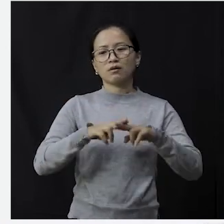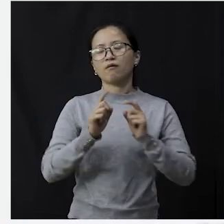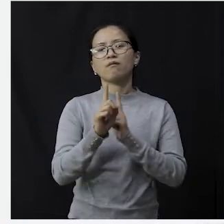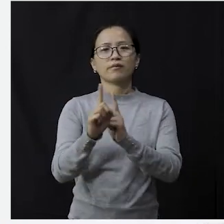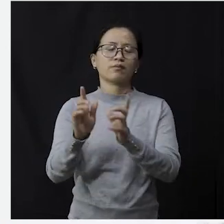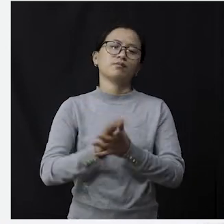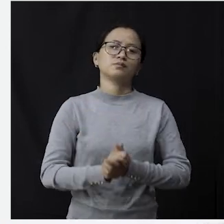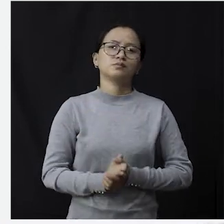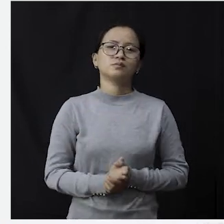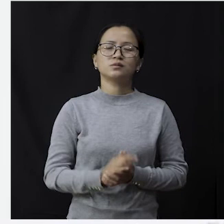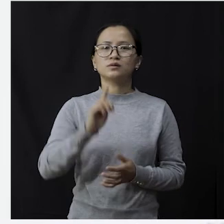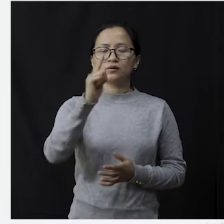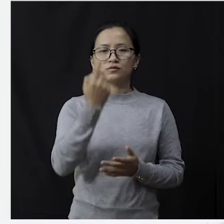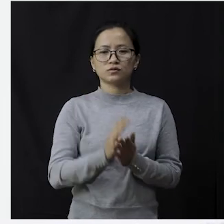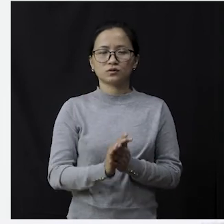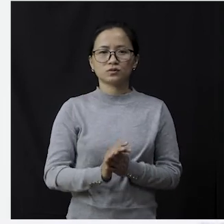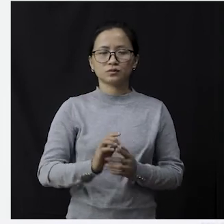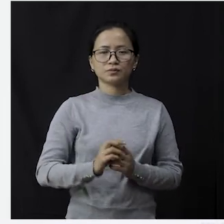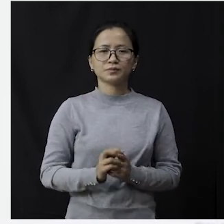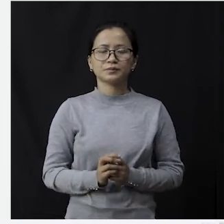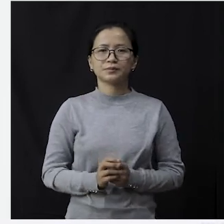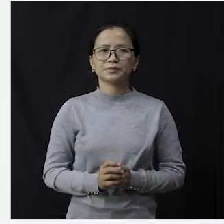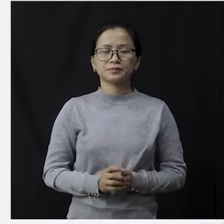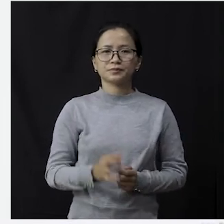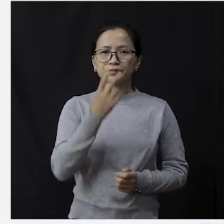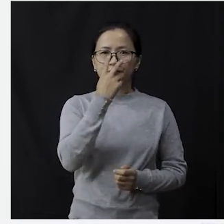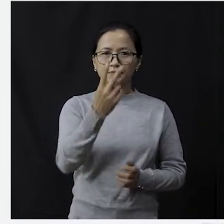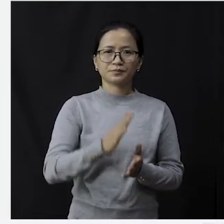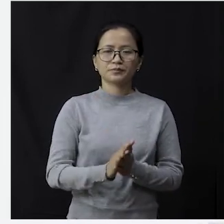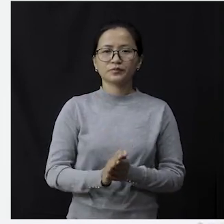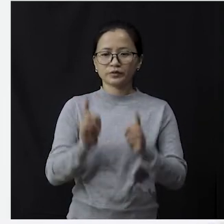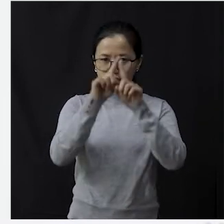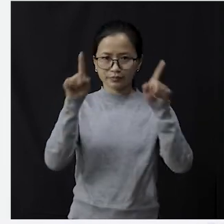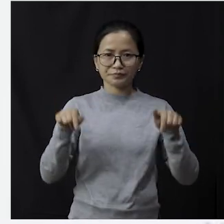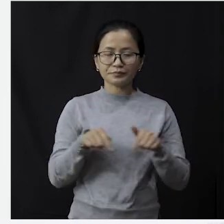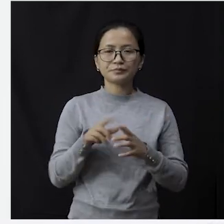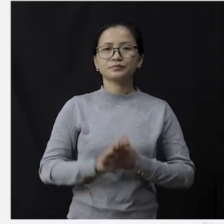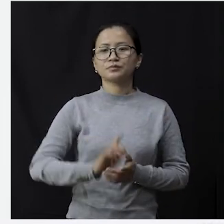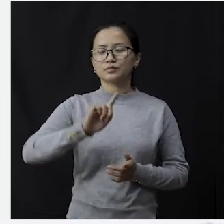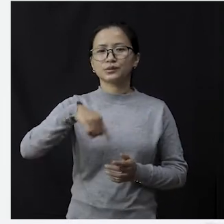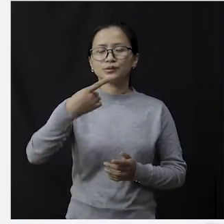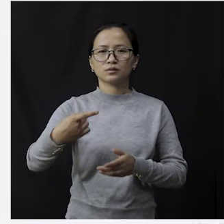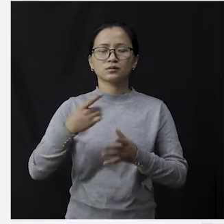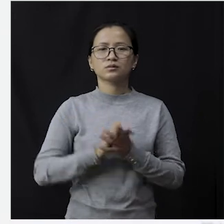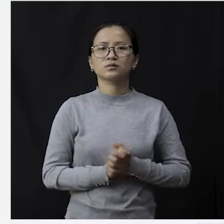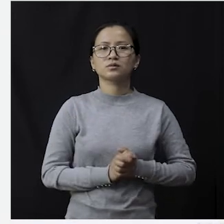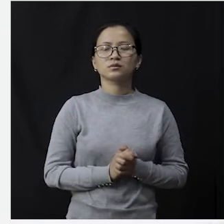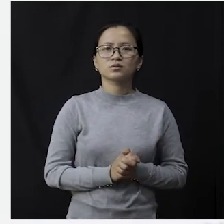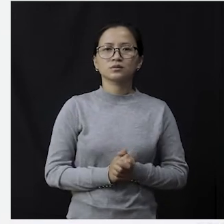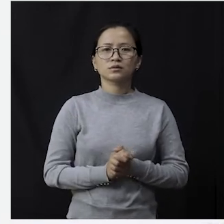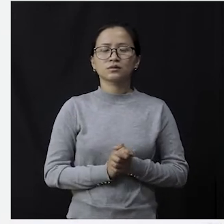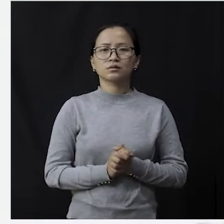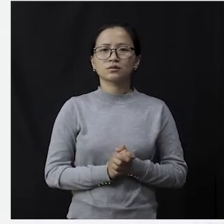following. So on the first row, you can see the pictures, and in the next one, on the